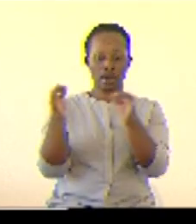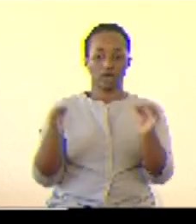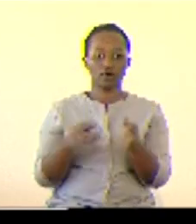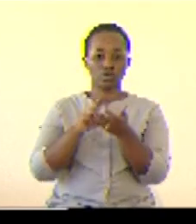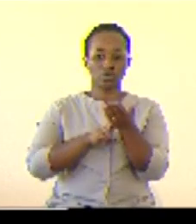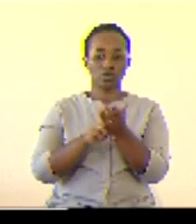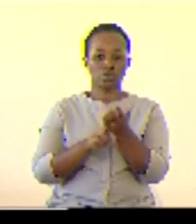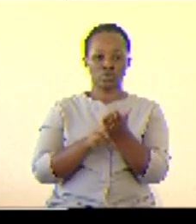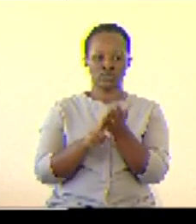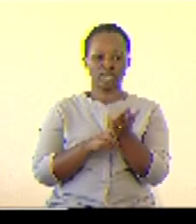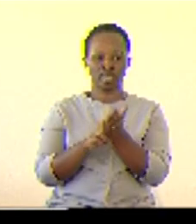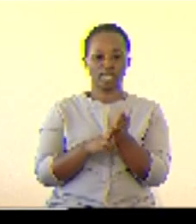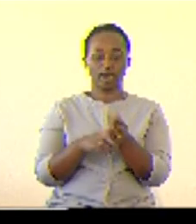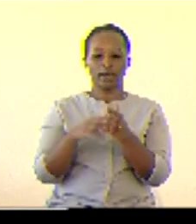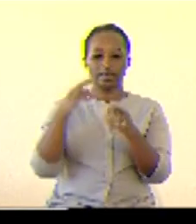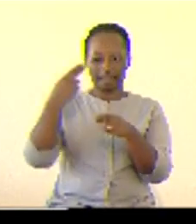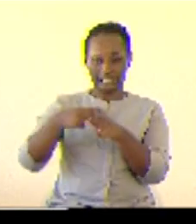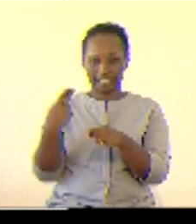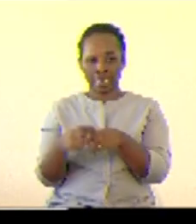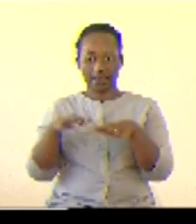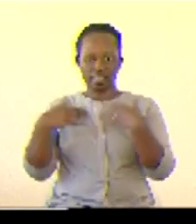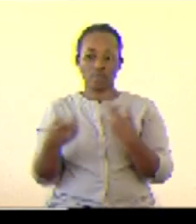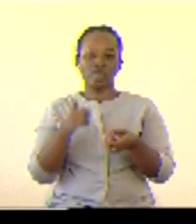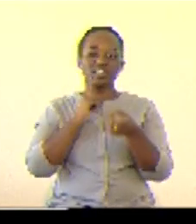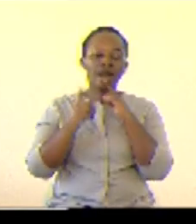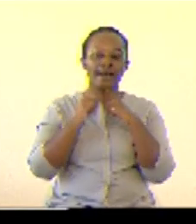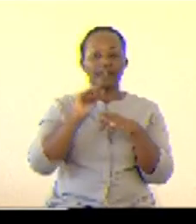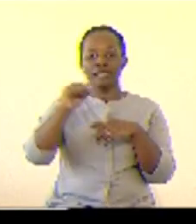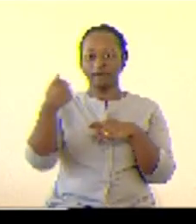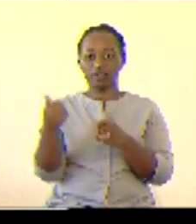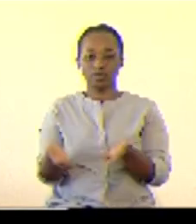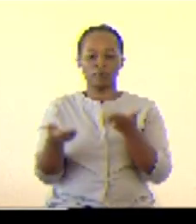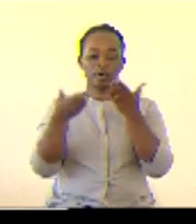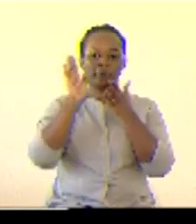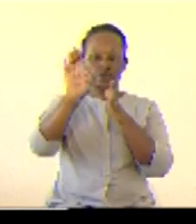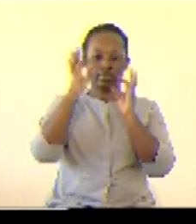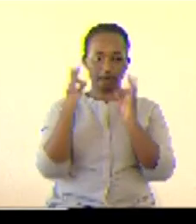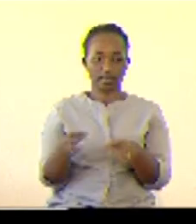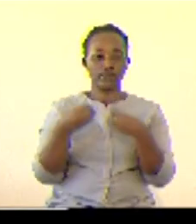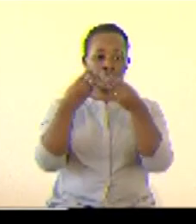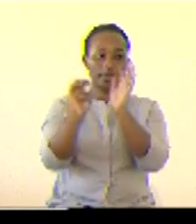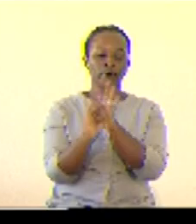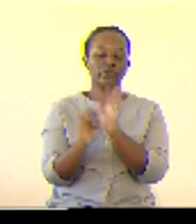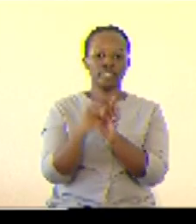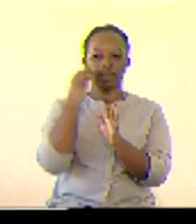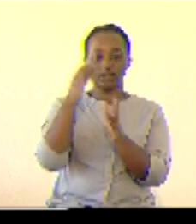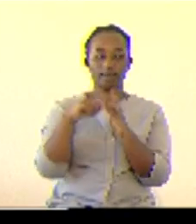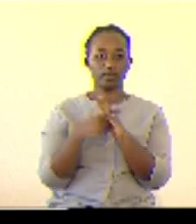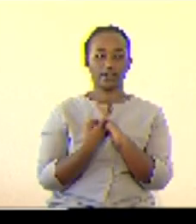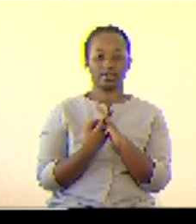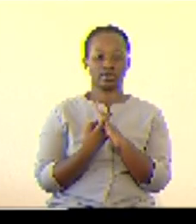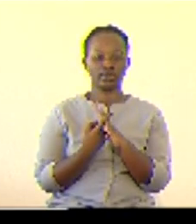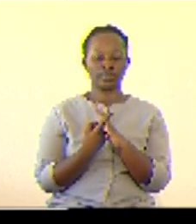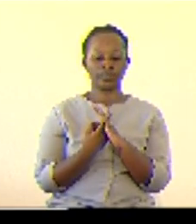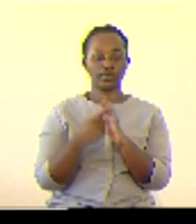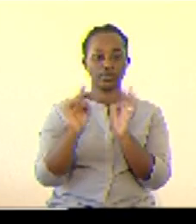name or color, etc., to promote its products. I'll give you an example. If you started up maybe,